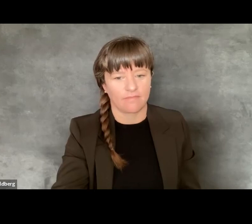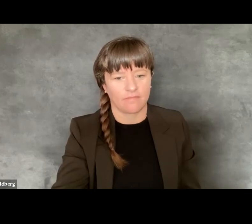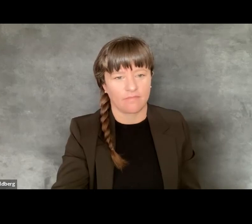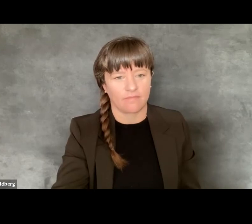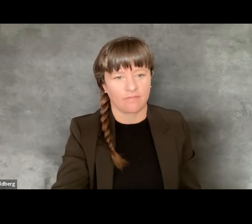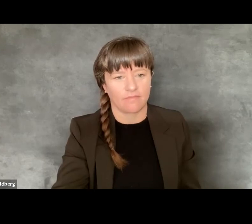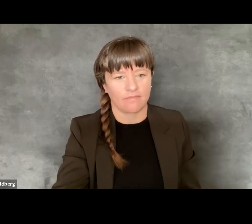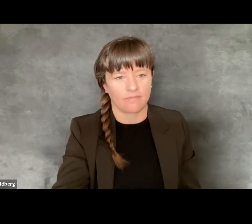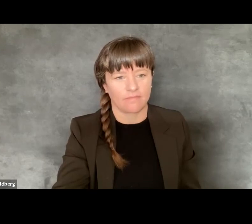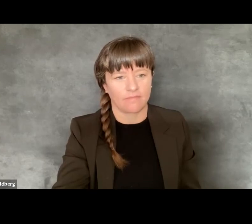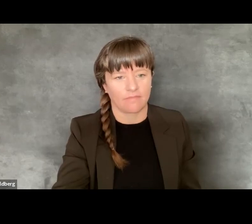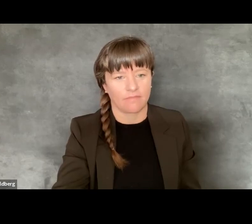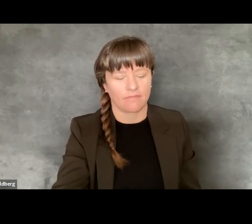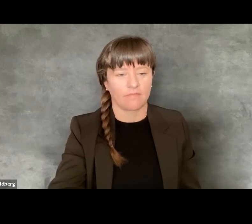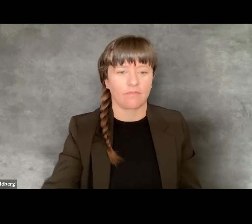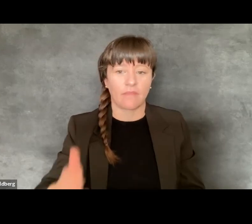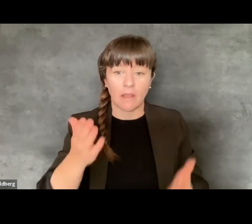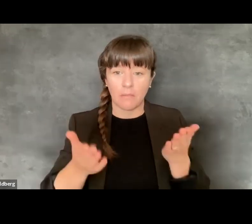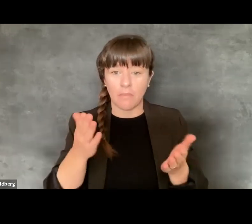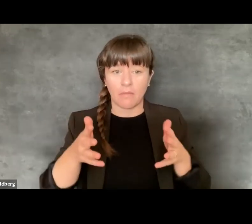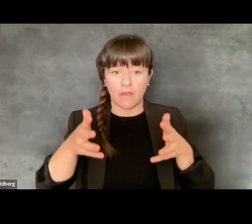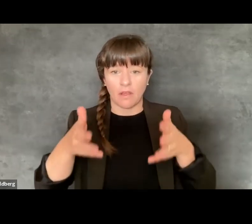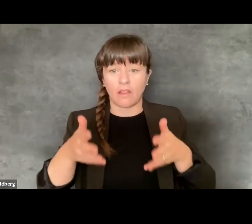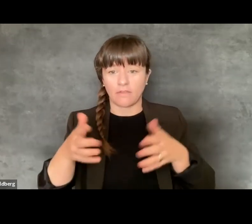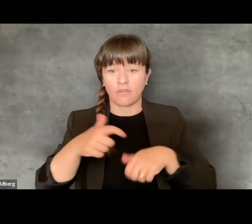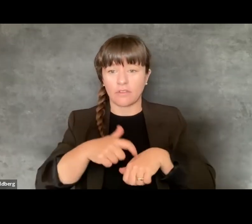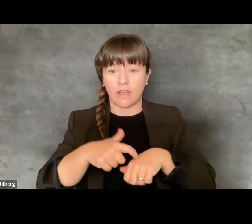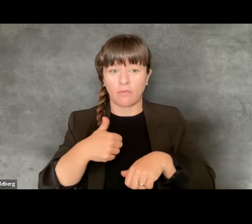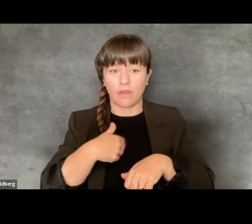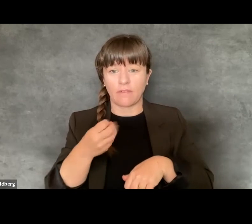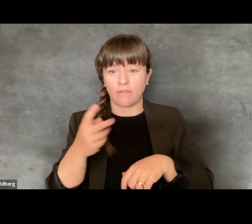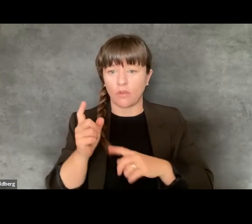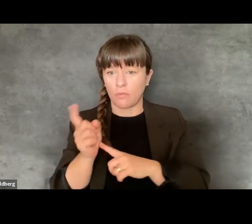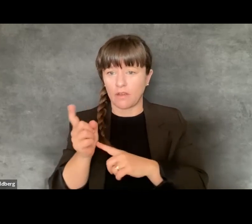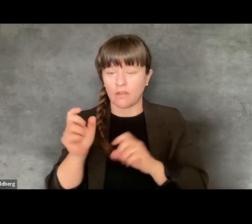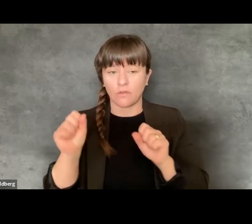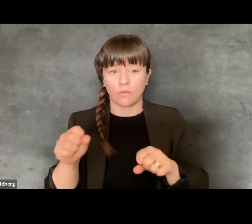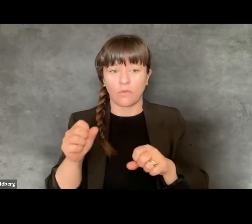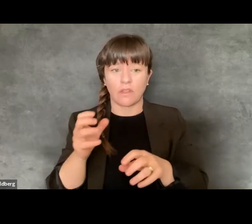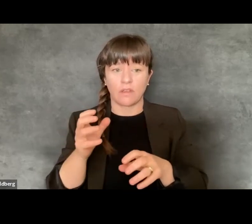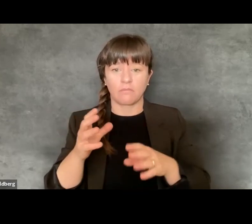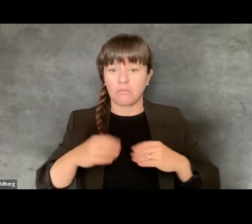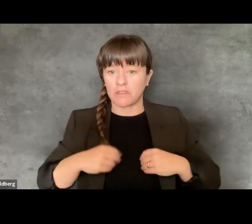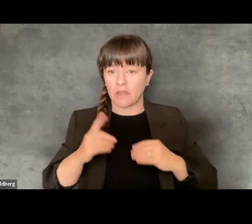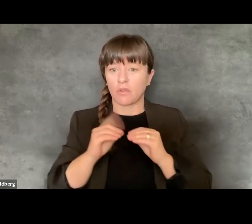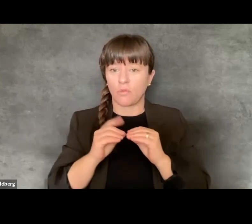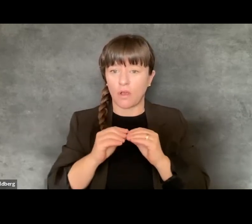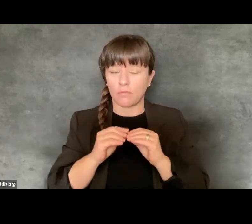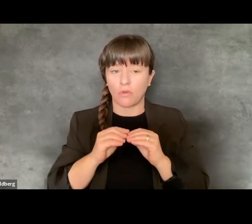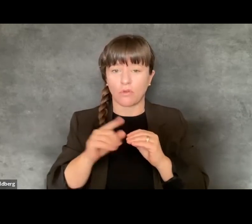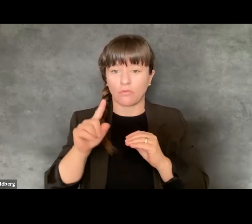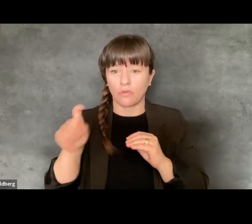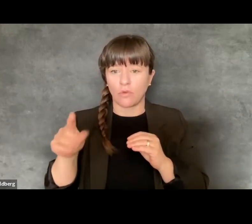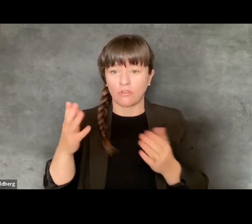think when maybe in our remaining time, we have a few minutes left, we could take one more question. Maybe I can just synthesize some